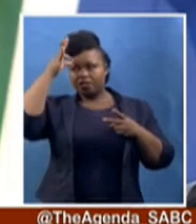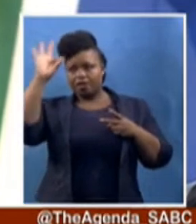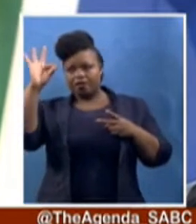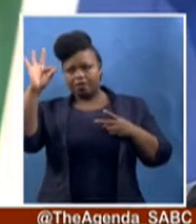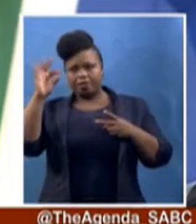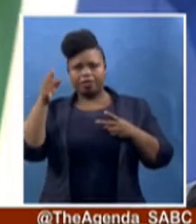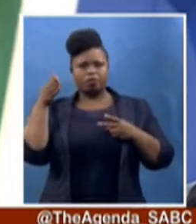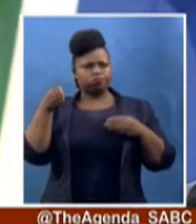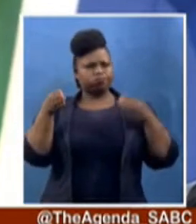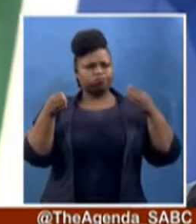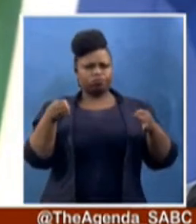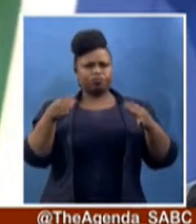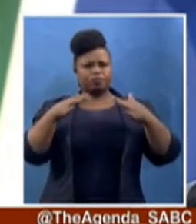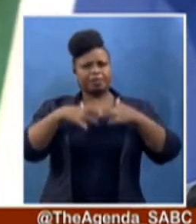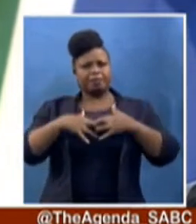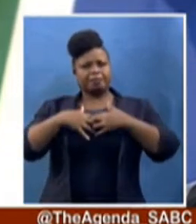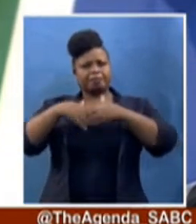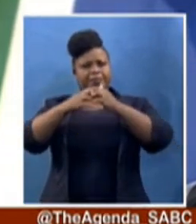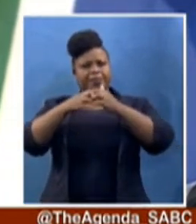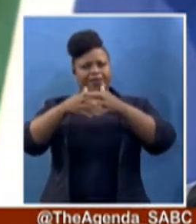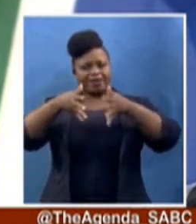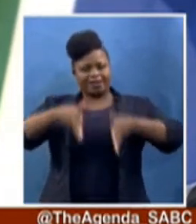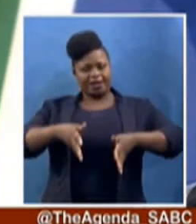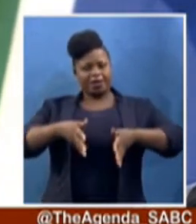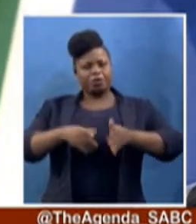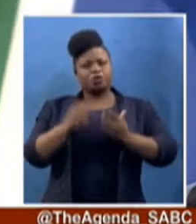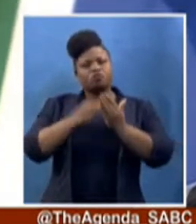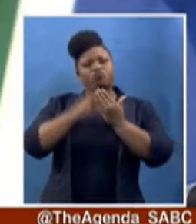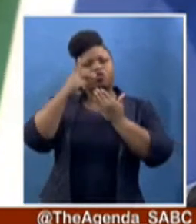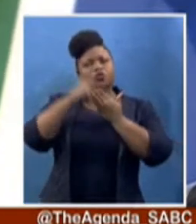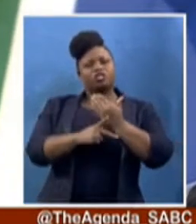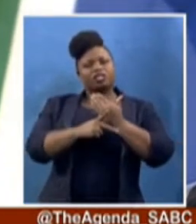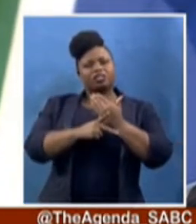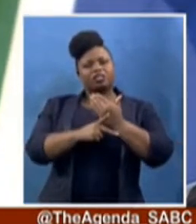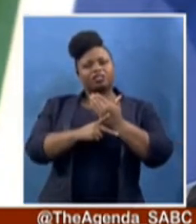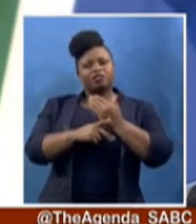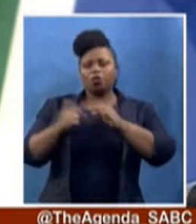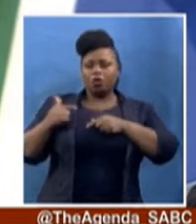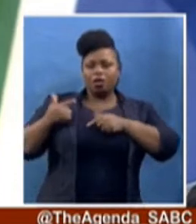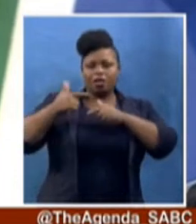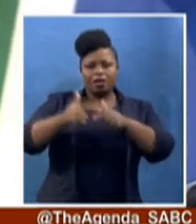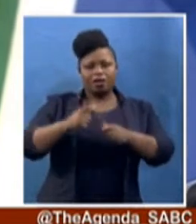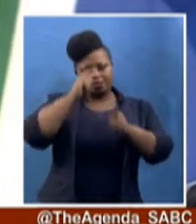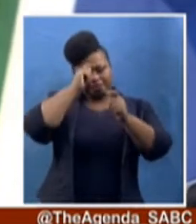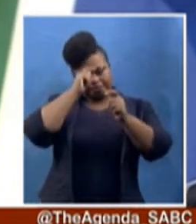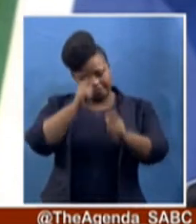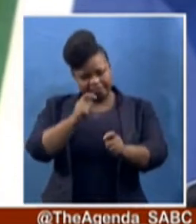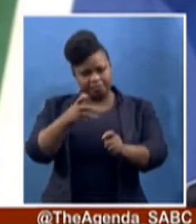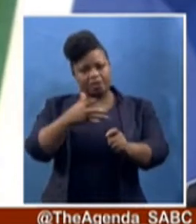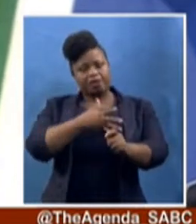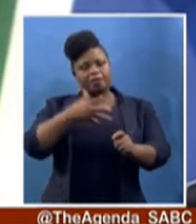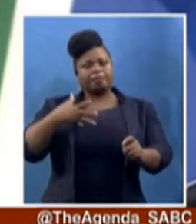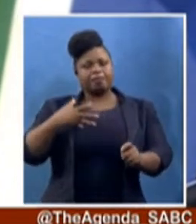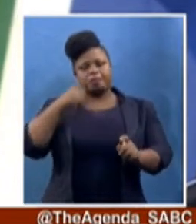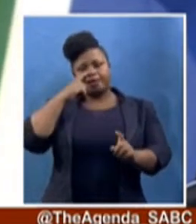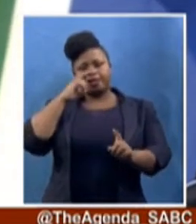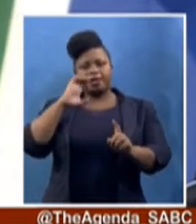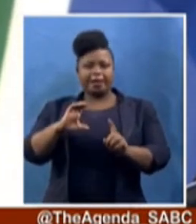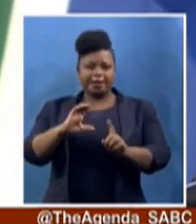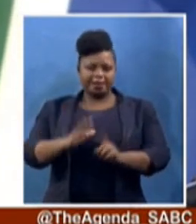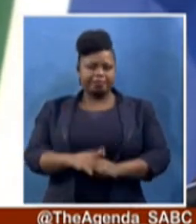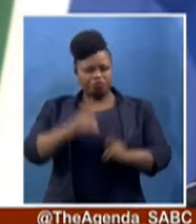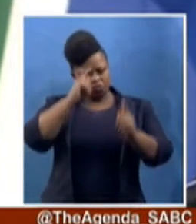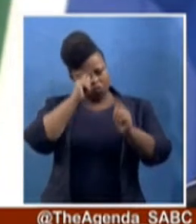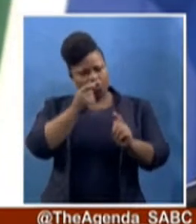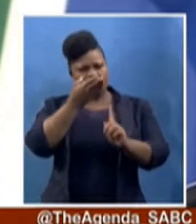legacy project in honor of Ms. Charlotte Maxeke through the establishment of the